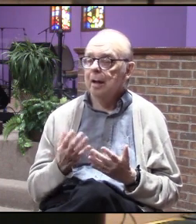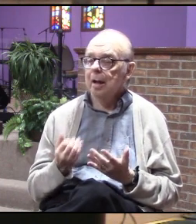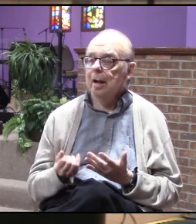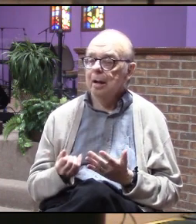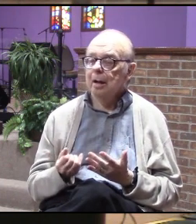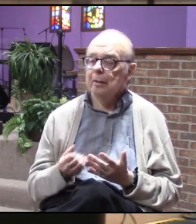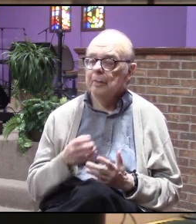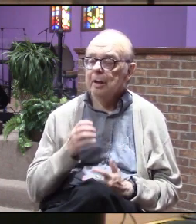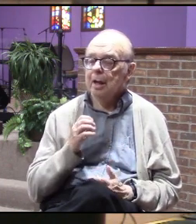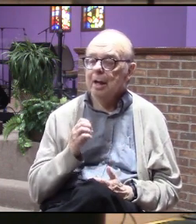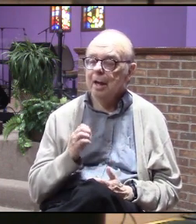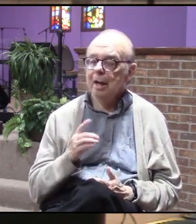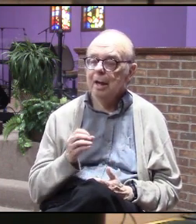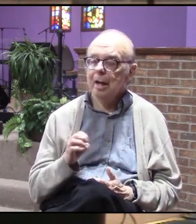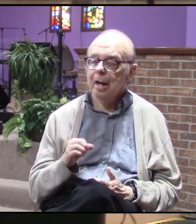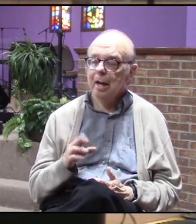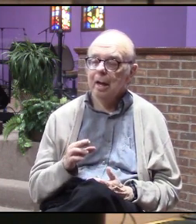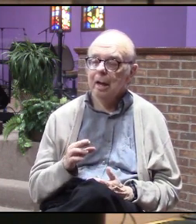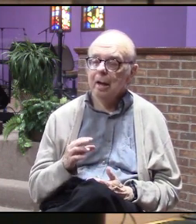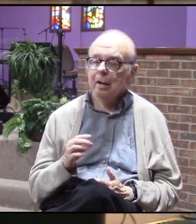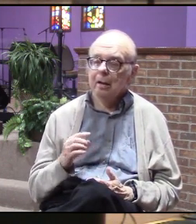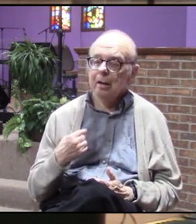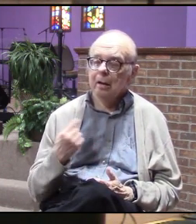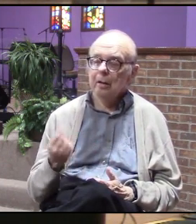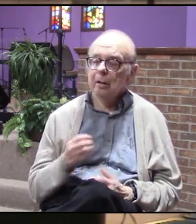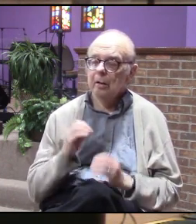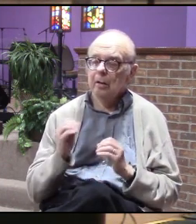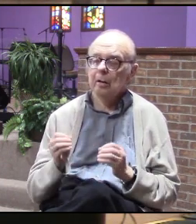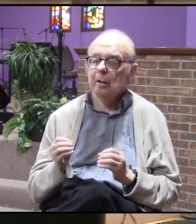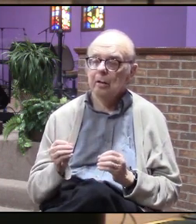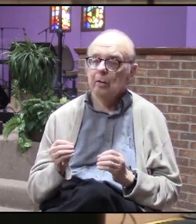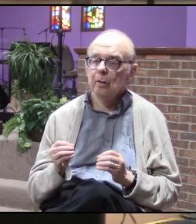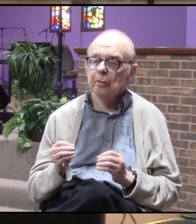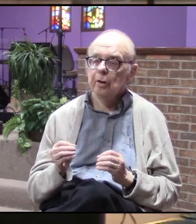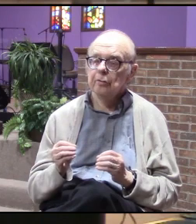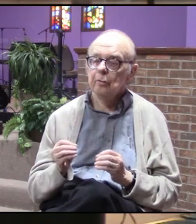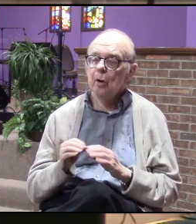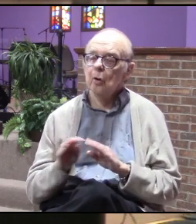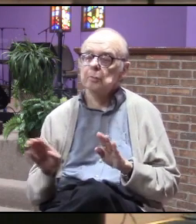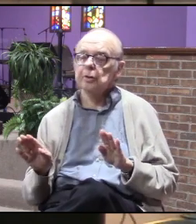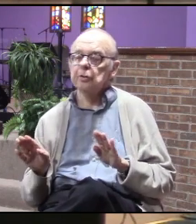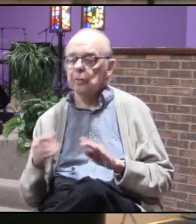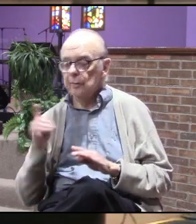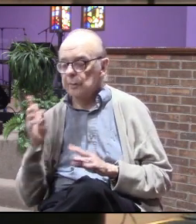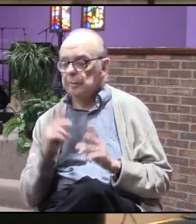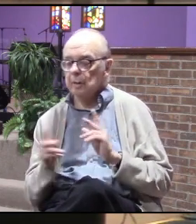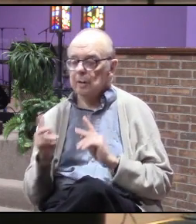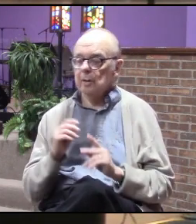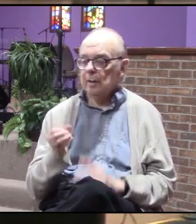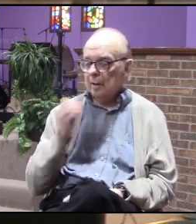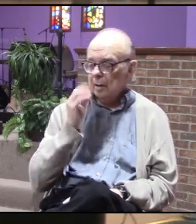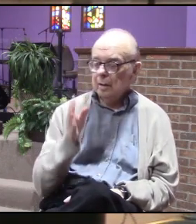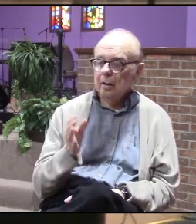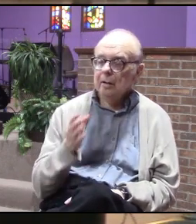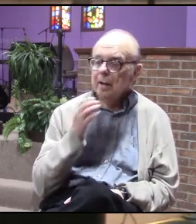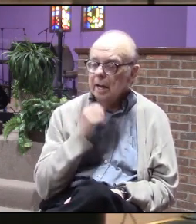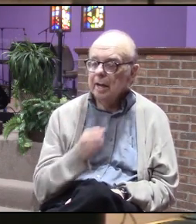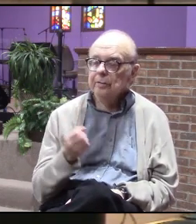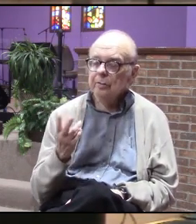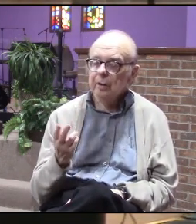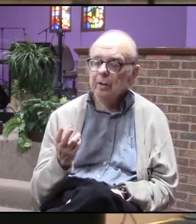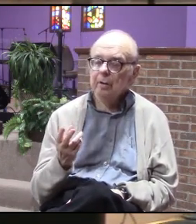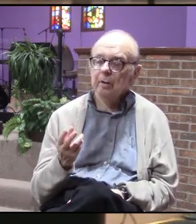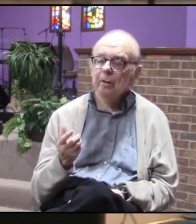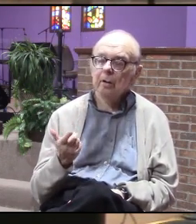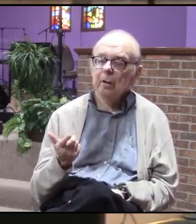I'm the elder, because I was always taught you open the door for people. And I don't care if they're 12 or 18